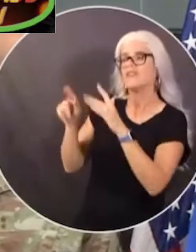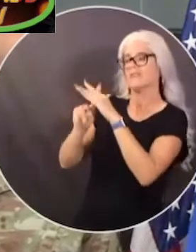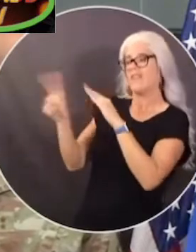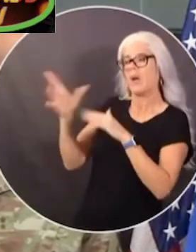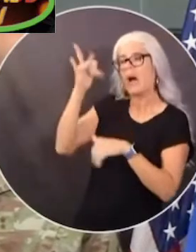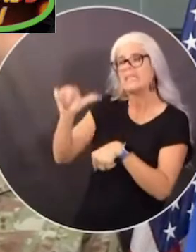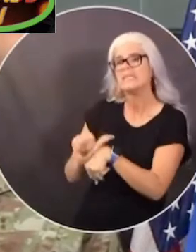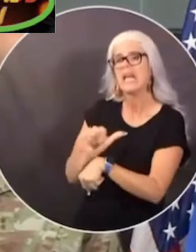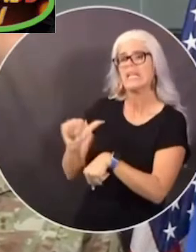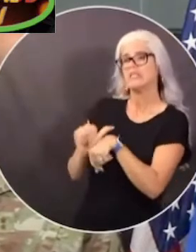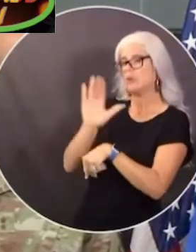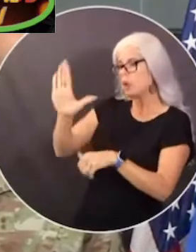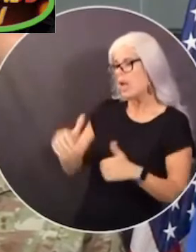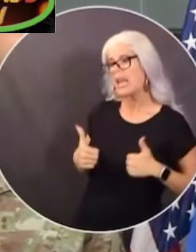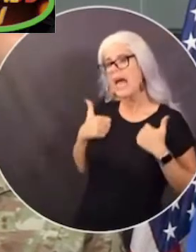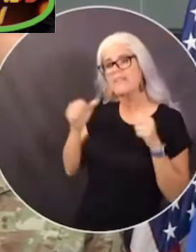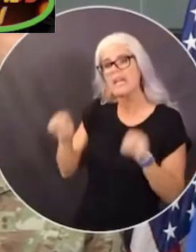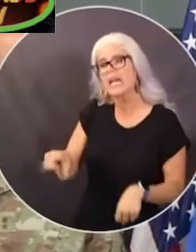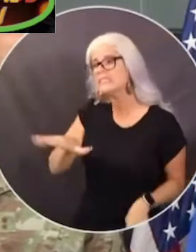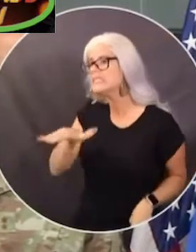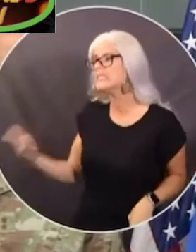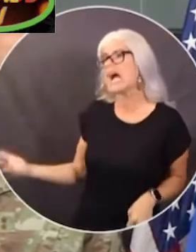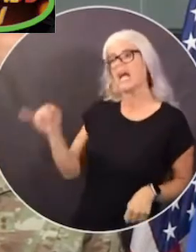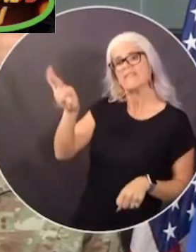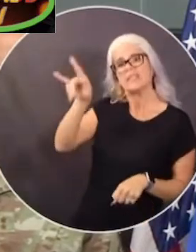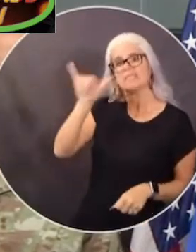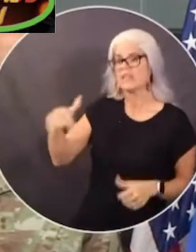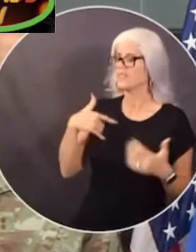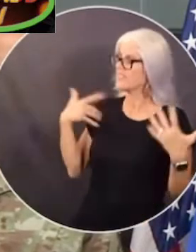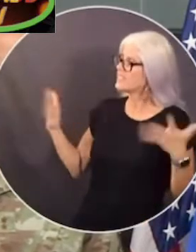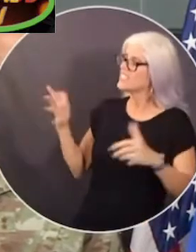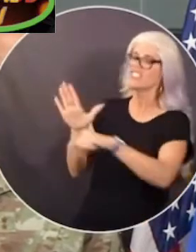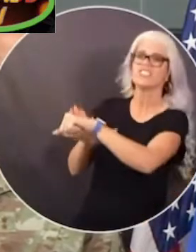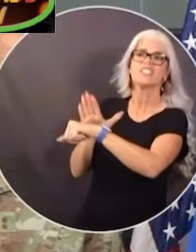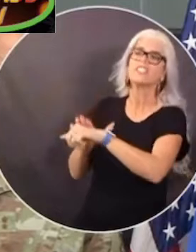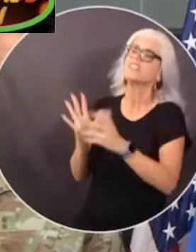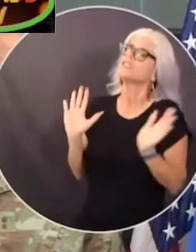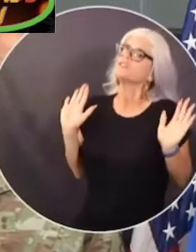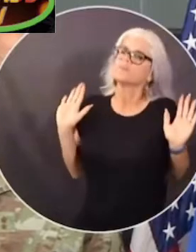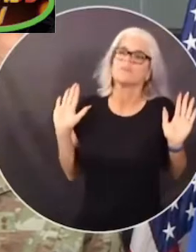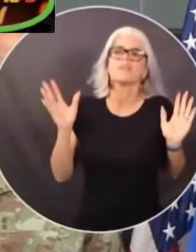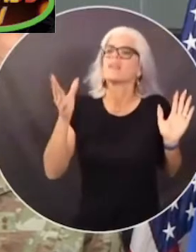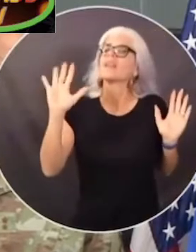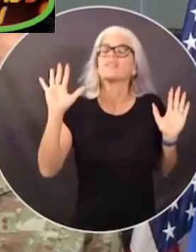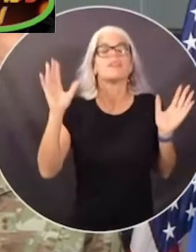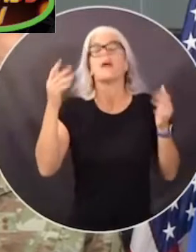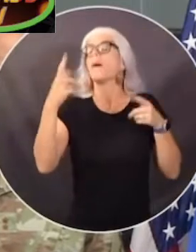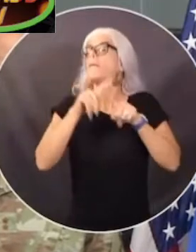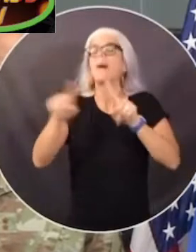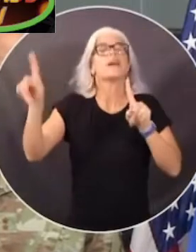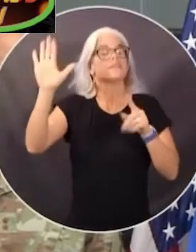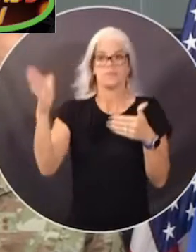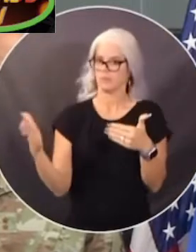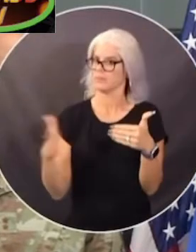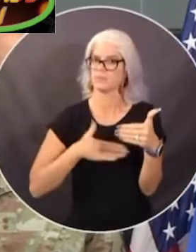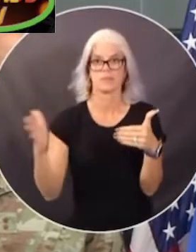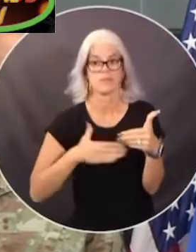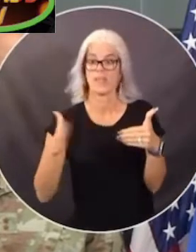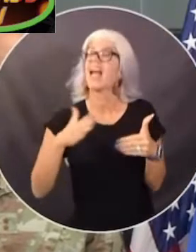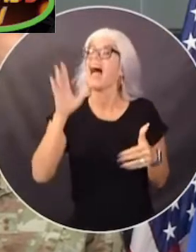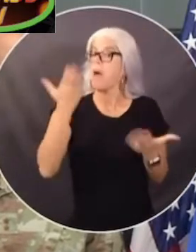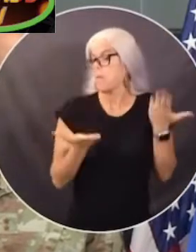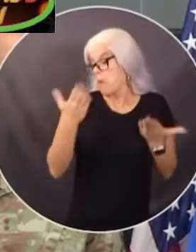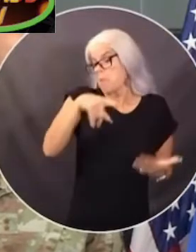potentially your life by staying. And people did that. Nevertheless, as much as you may disagree with that decision, if